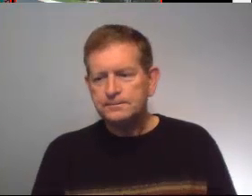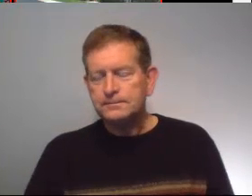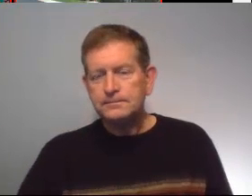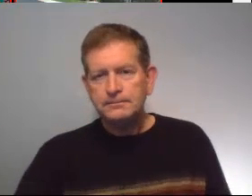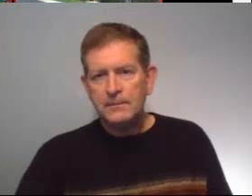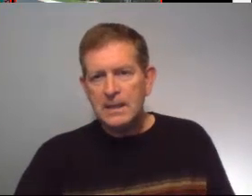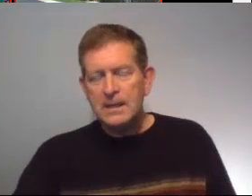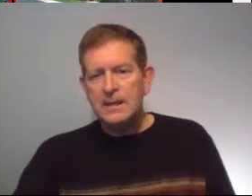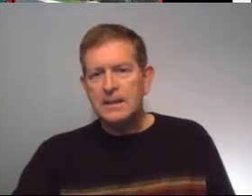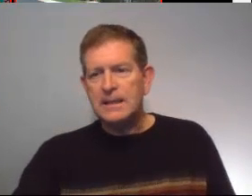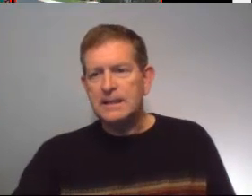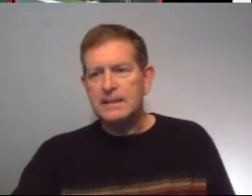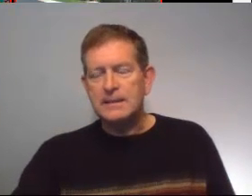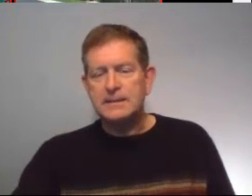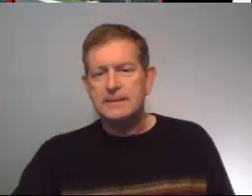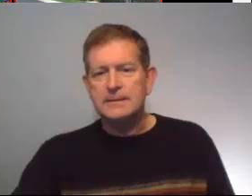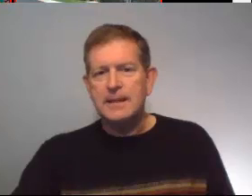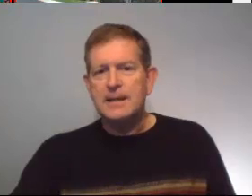me.